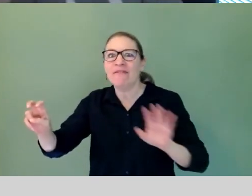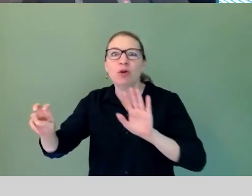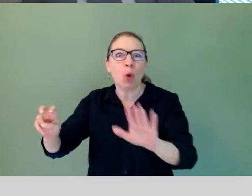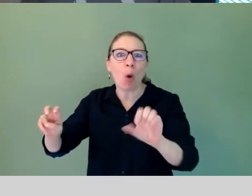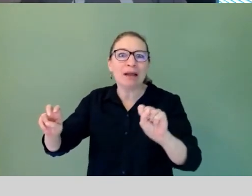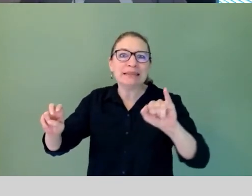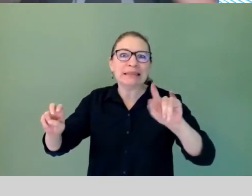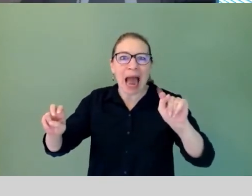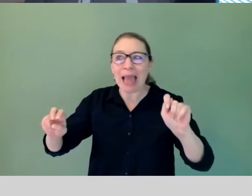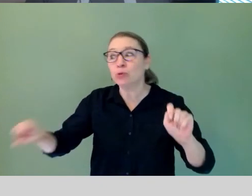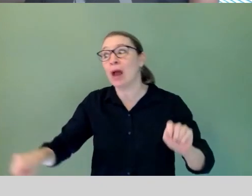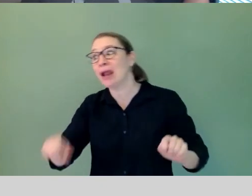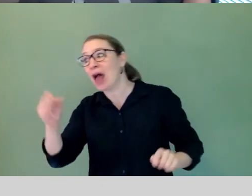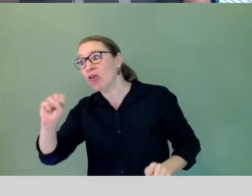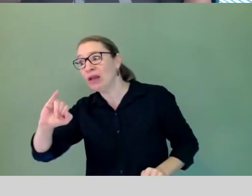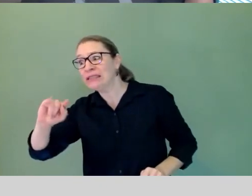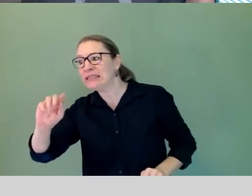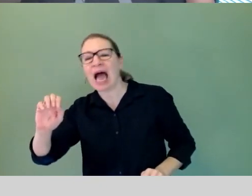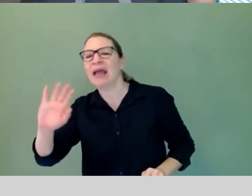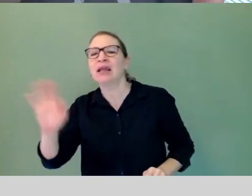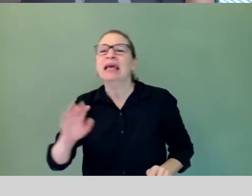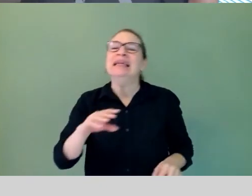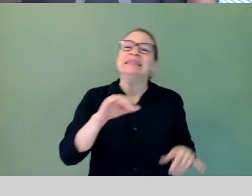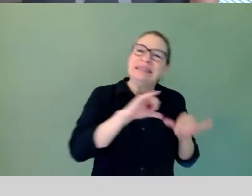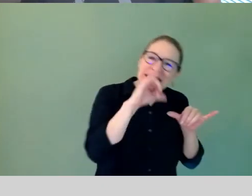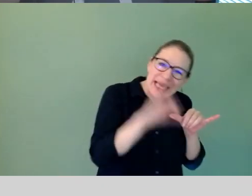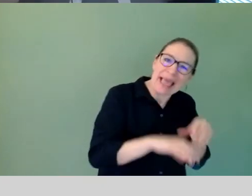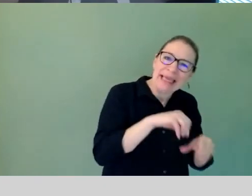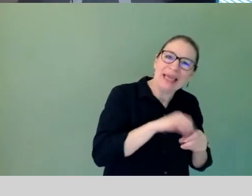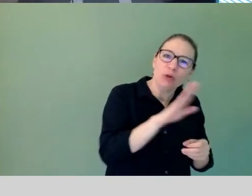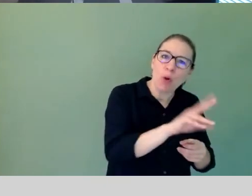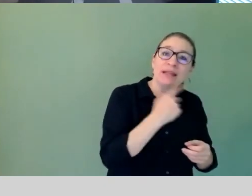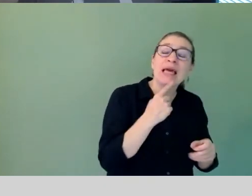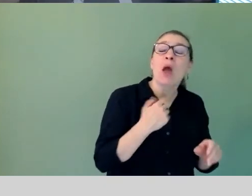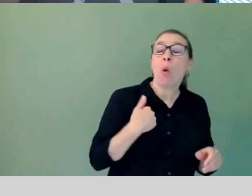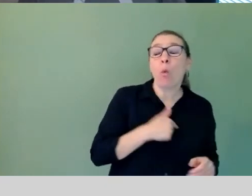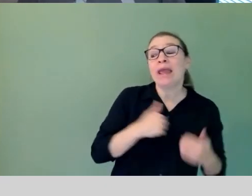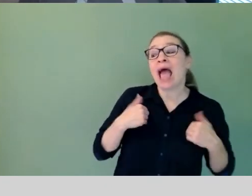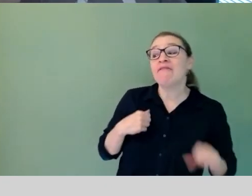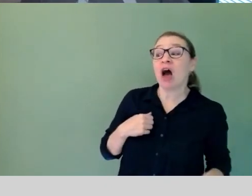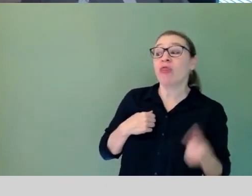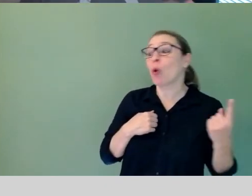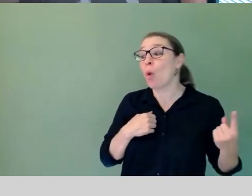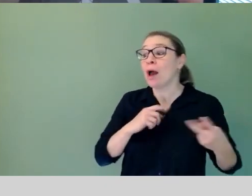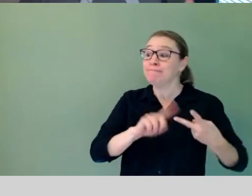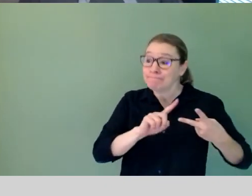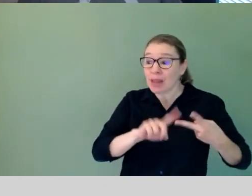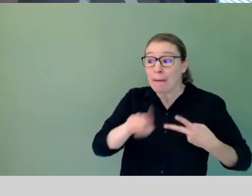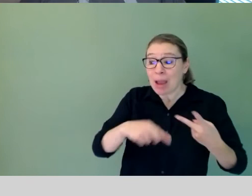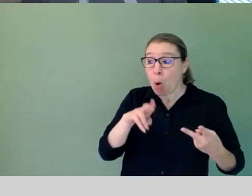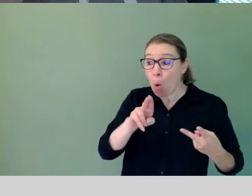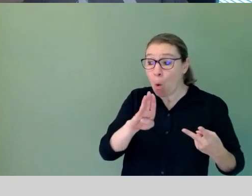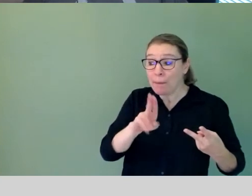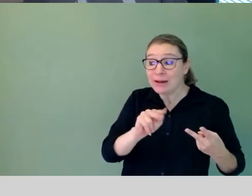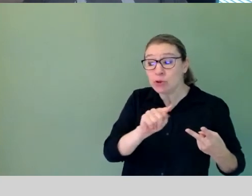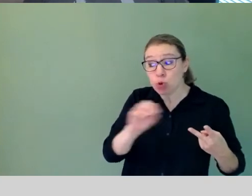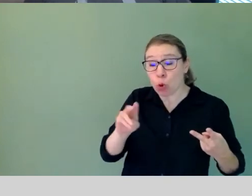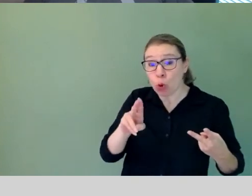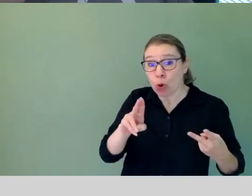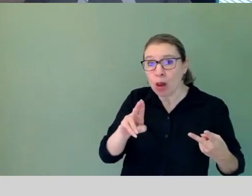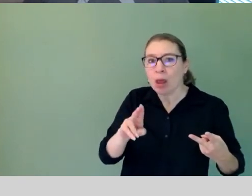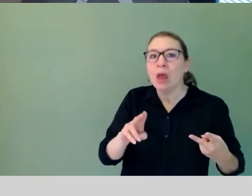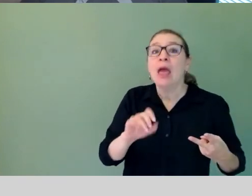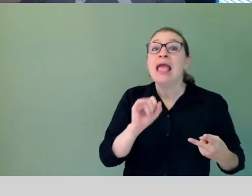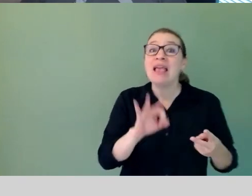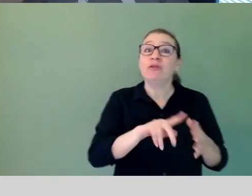somewhere, do it at the beginning and say, these are the prerequisites you need to complete the tutorial. Once you start the body of the tutorial, do not send somewhere someone else if you